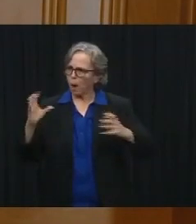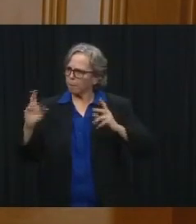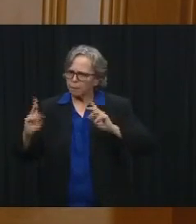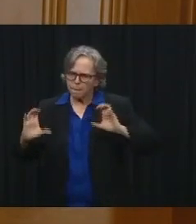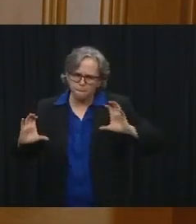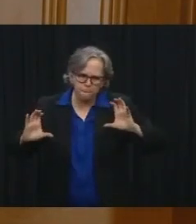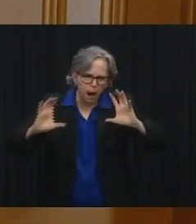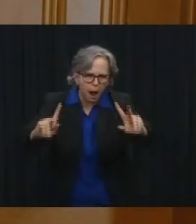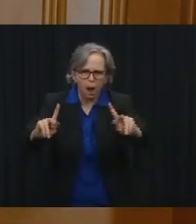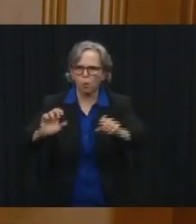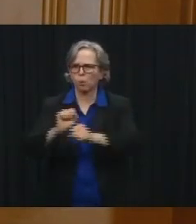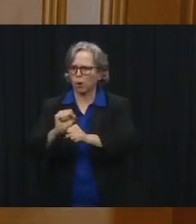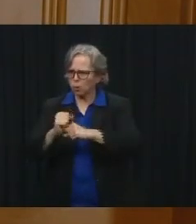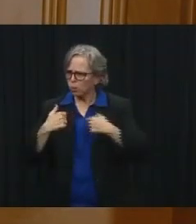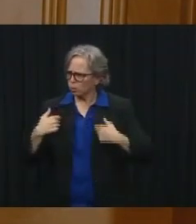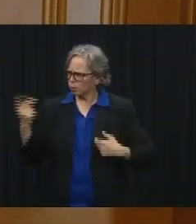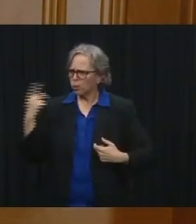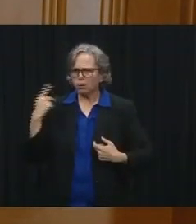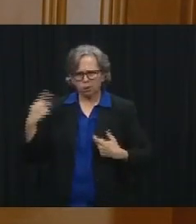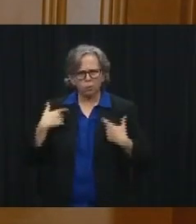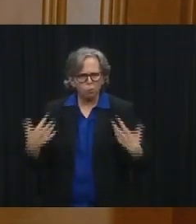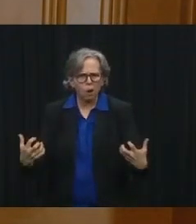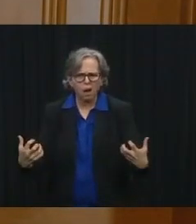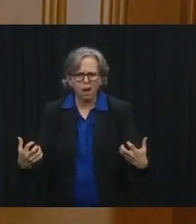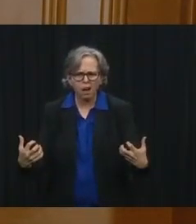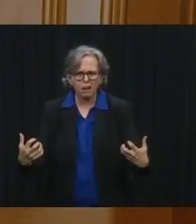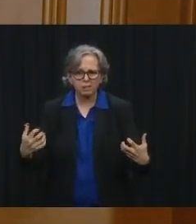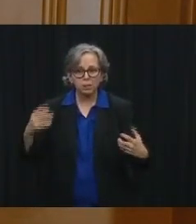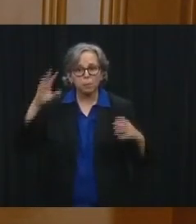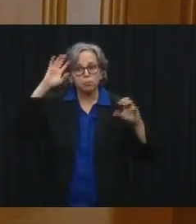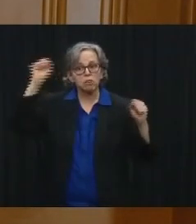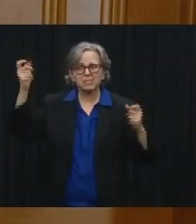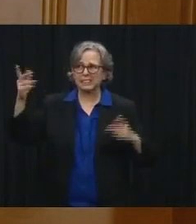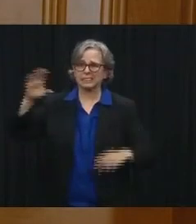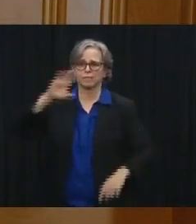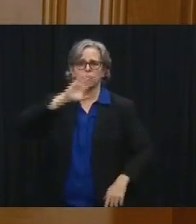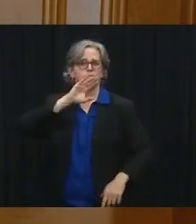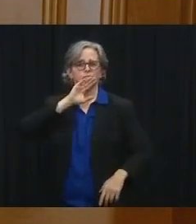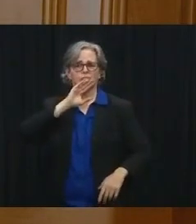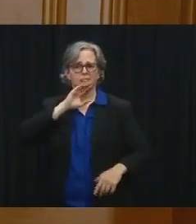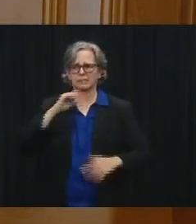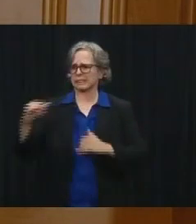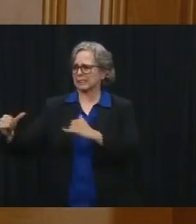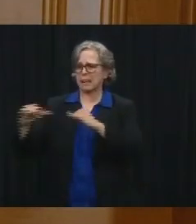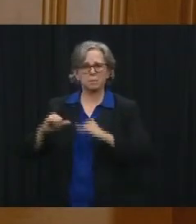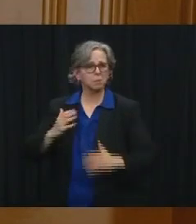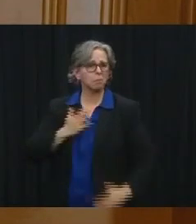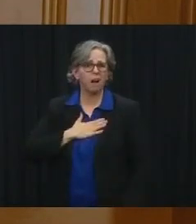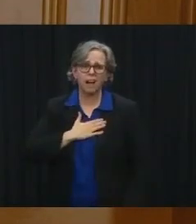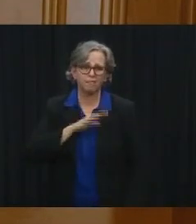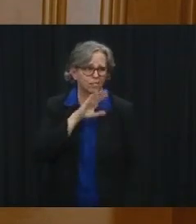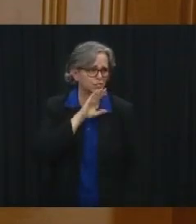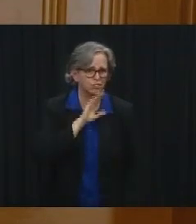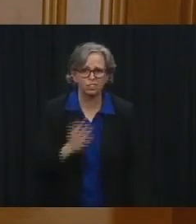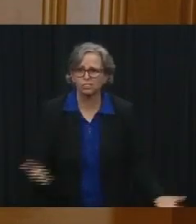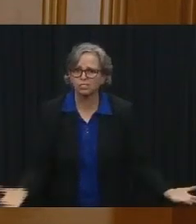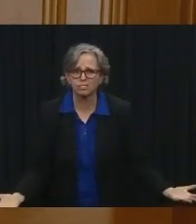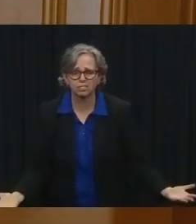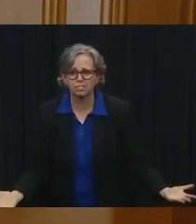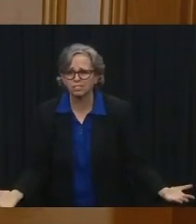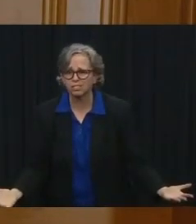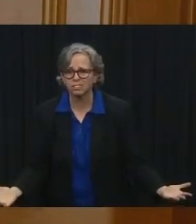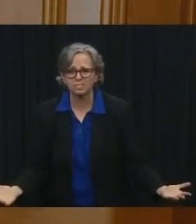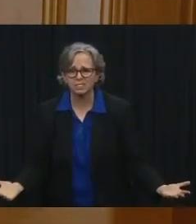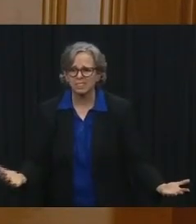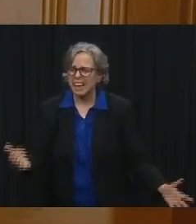frustration that he has, I share that frustration. And each day that we can't move forward in